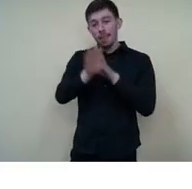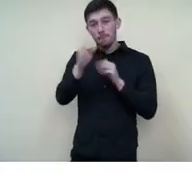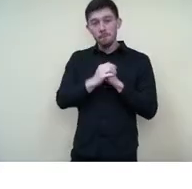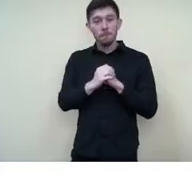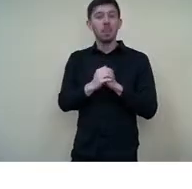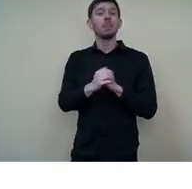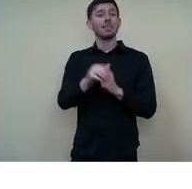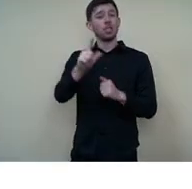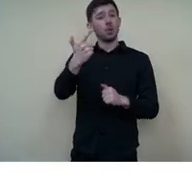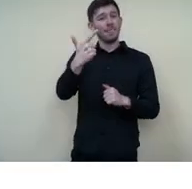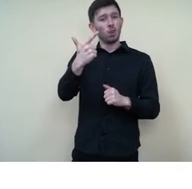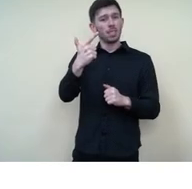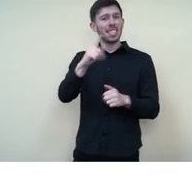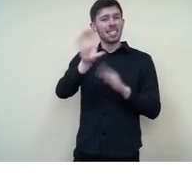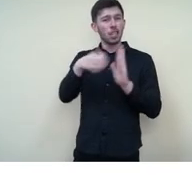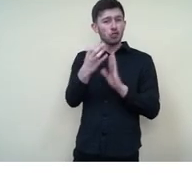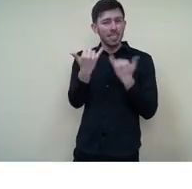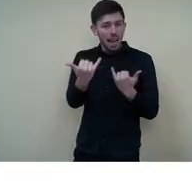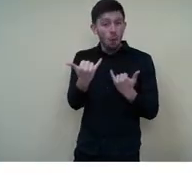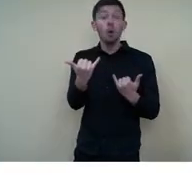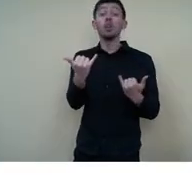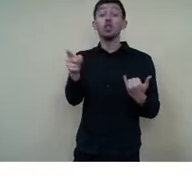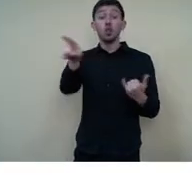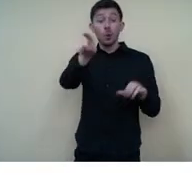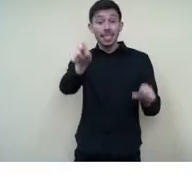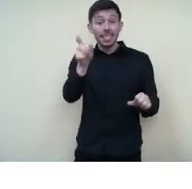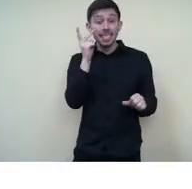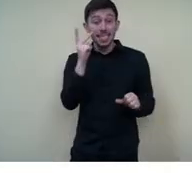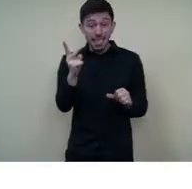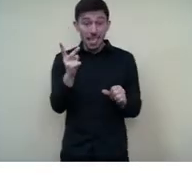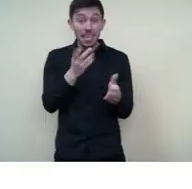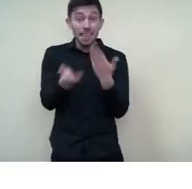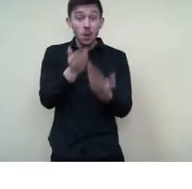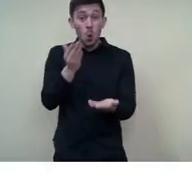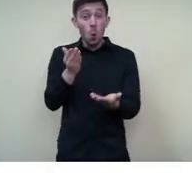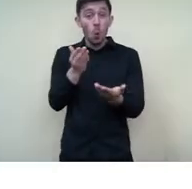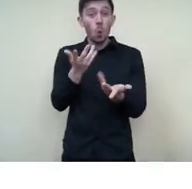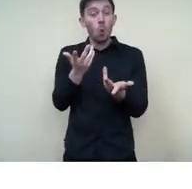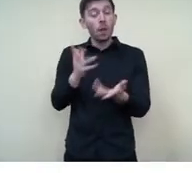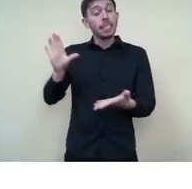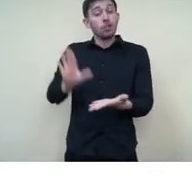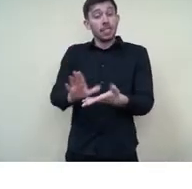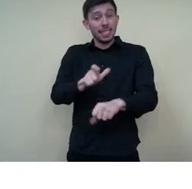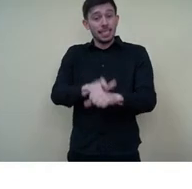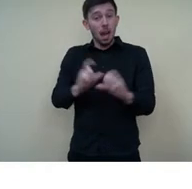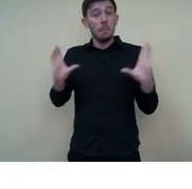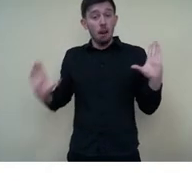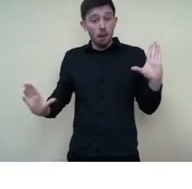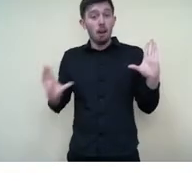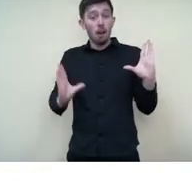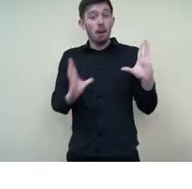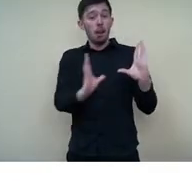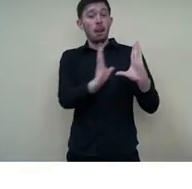we're coming into the 21st century now, and so you can see that even though there seems to be a decreasing time at which vaccines